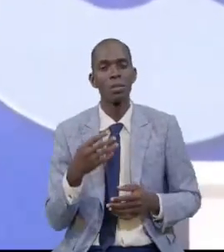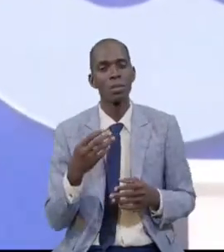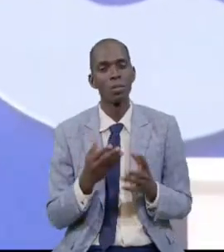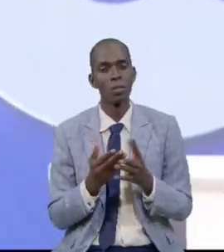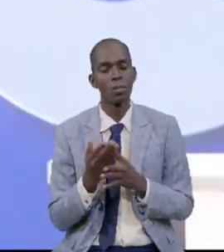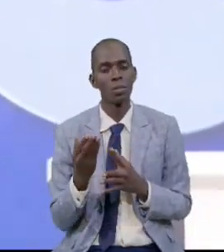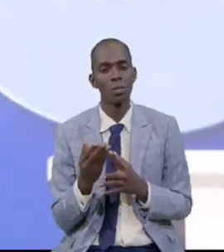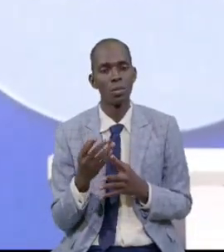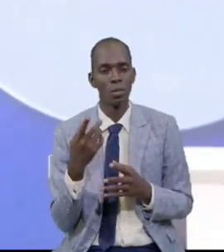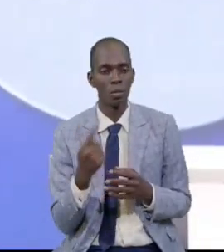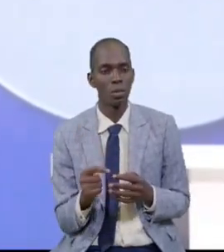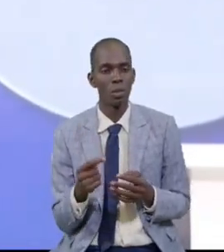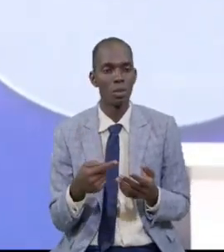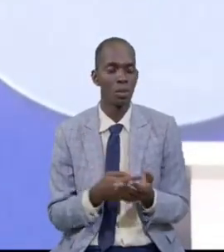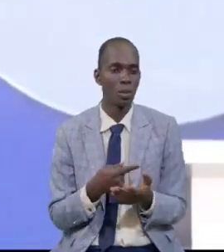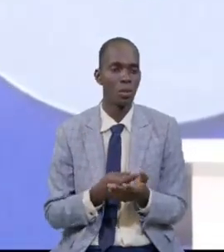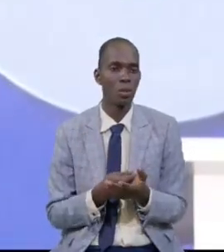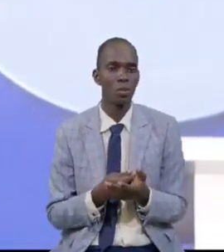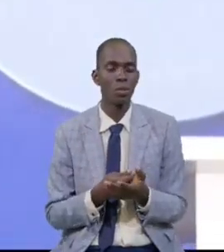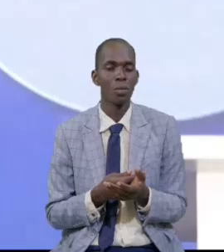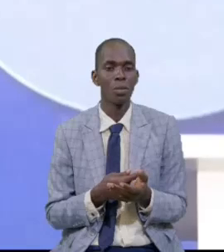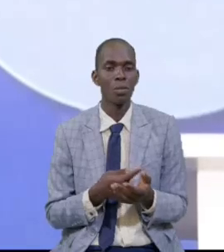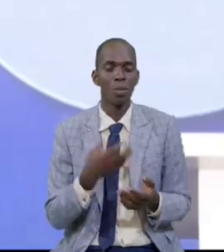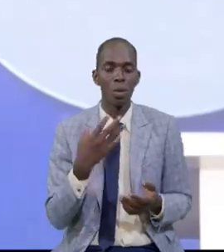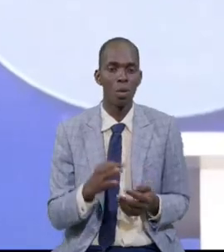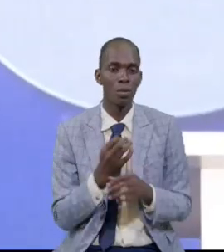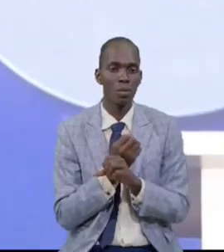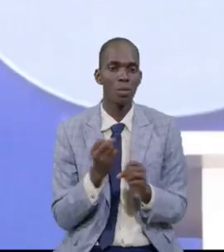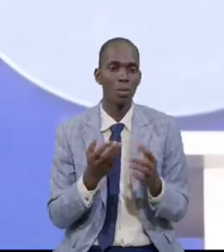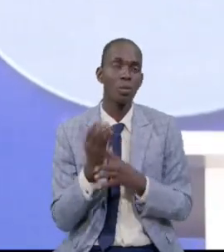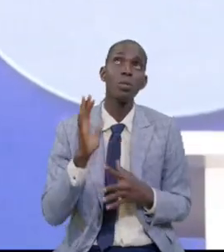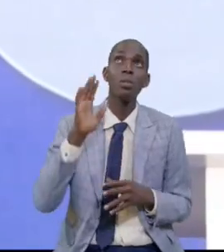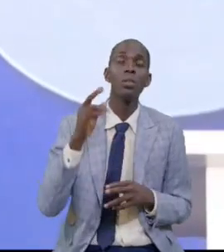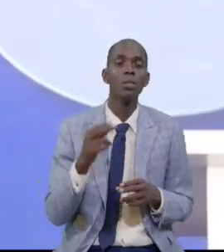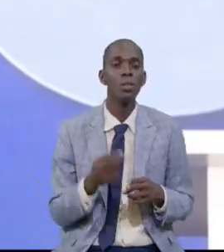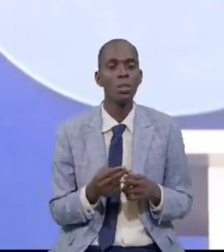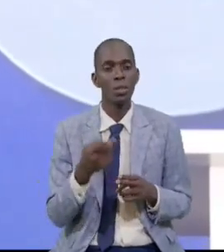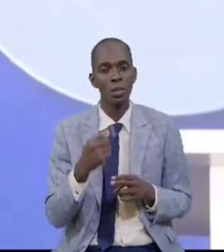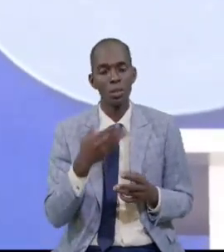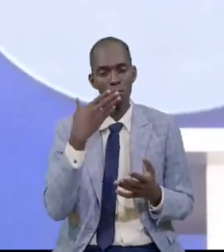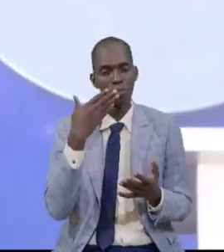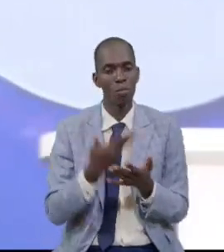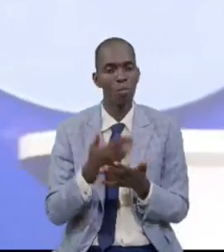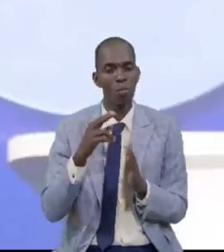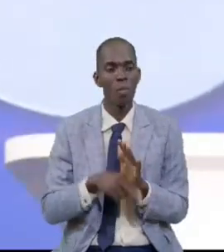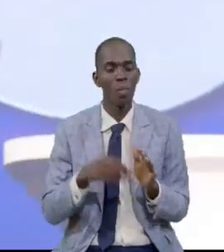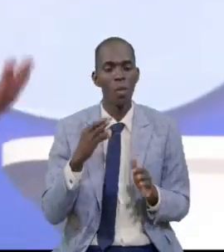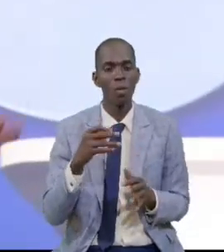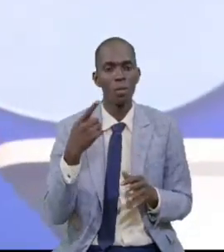of salvation through his name. Number two, the goodness of the Savior for